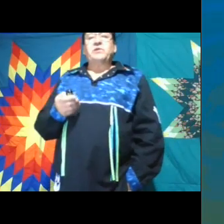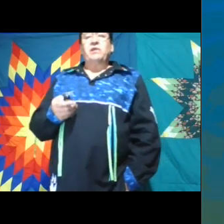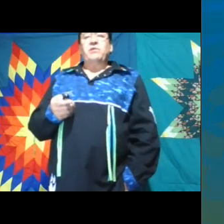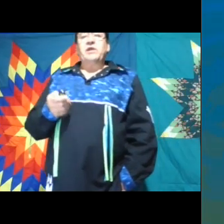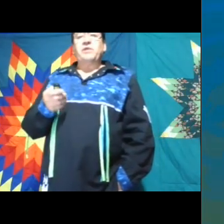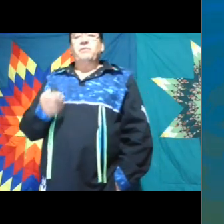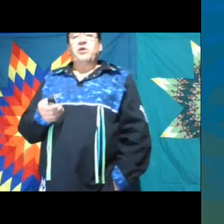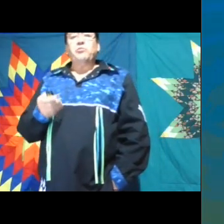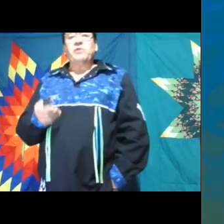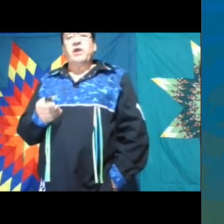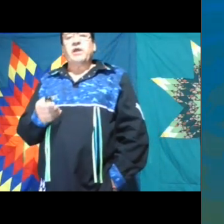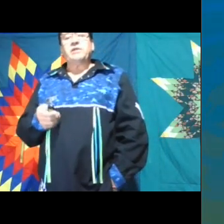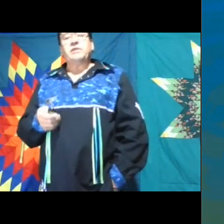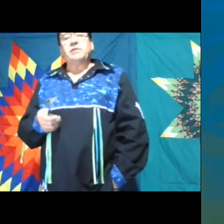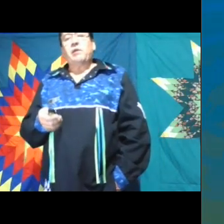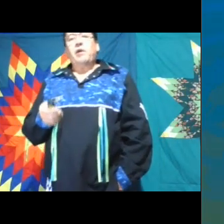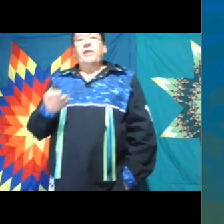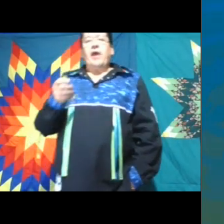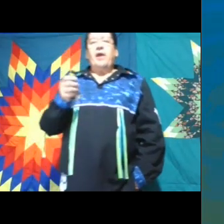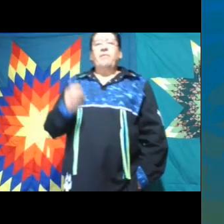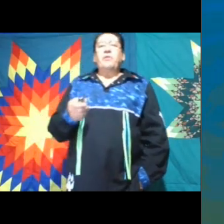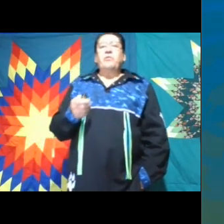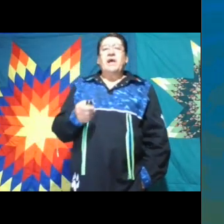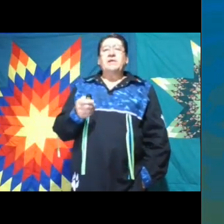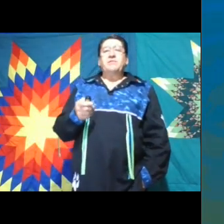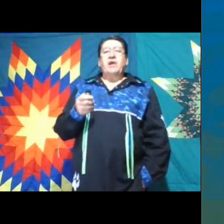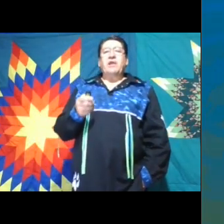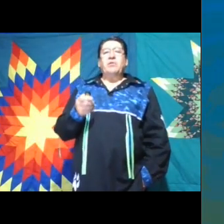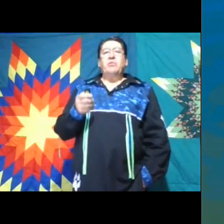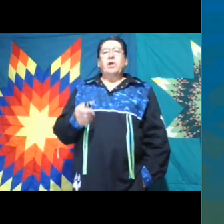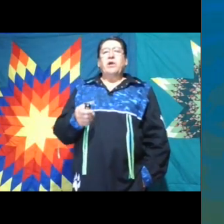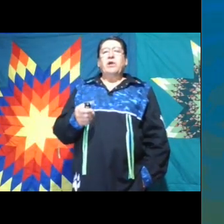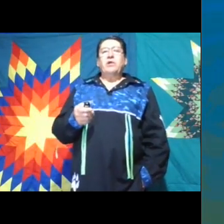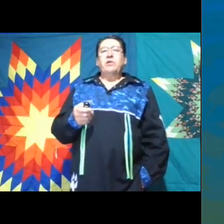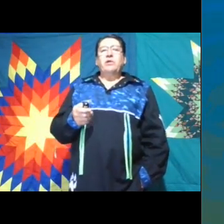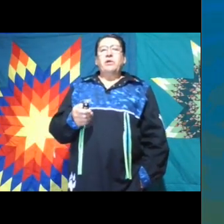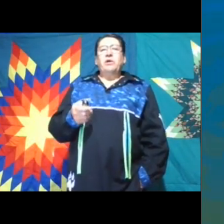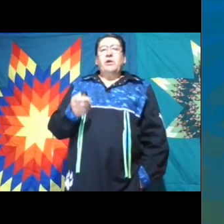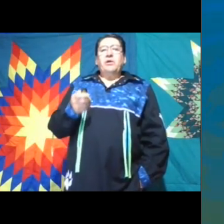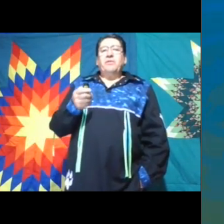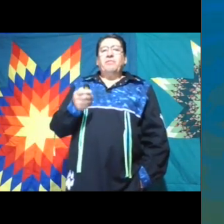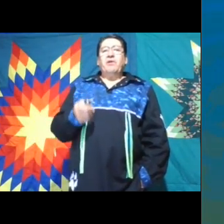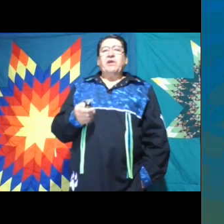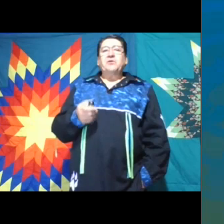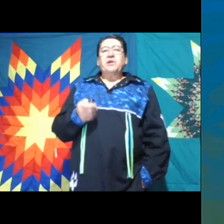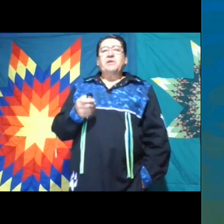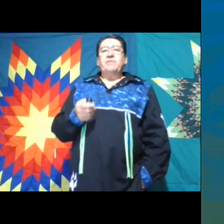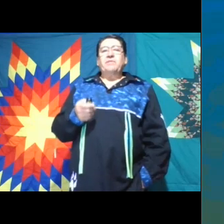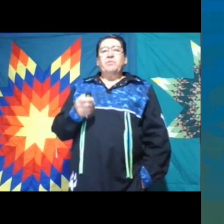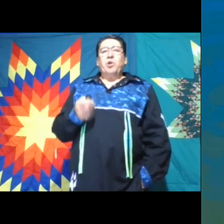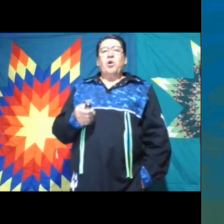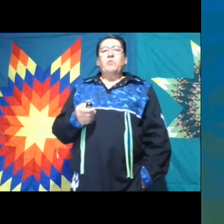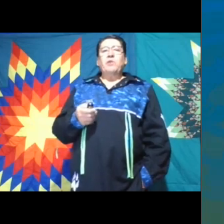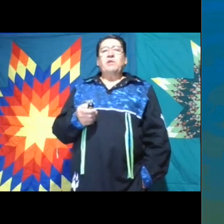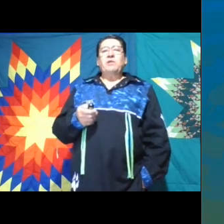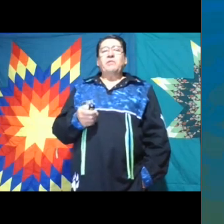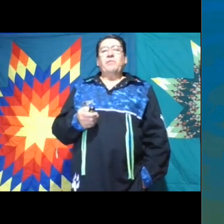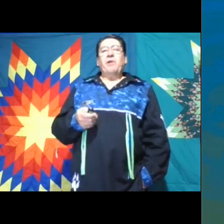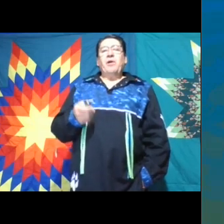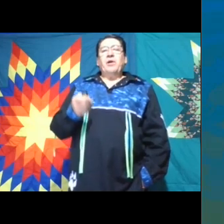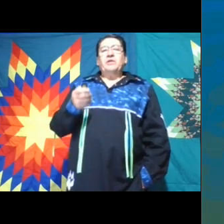Universal Declaration of Human Rights that everyone has a right to work, to free choice of